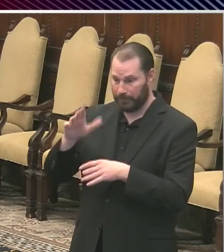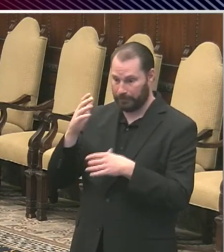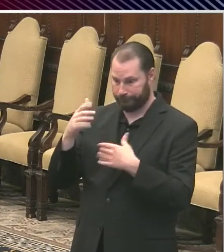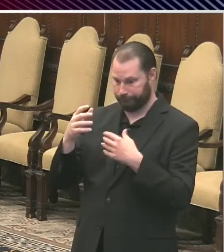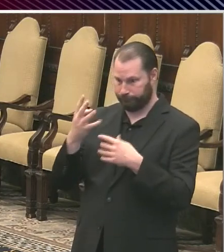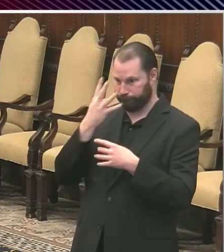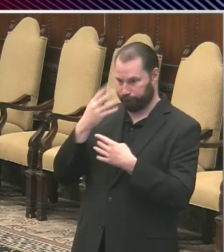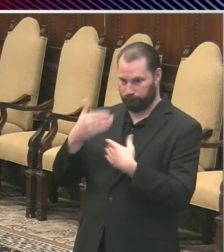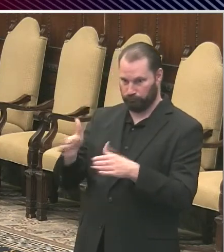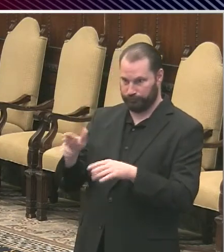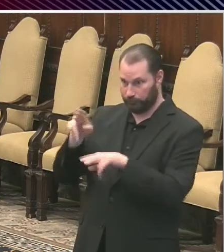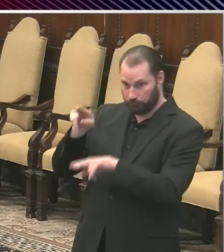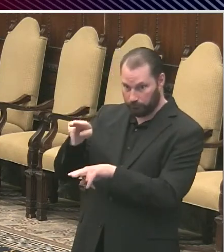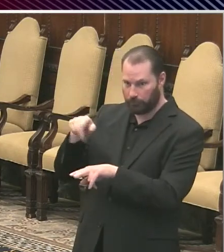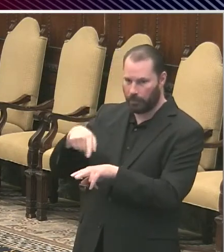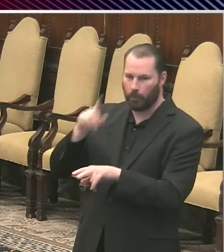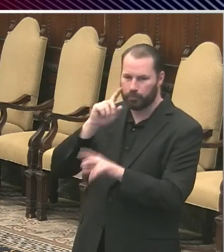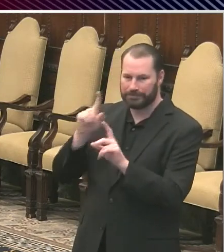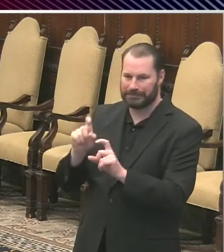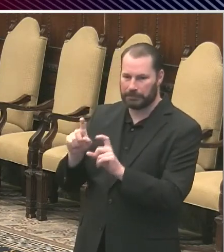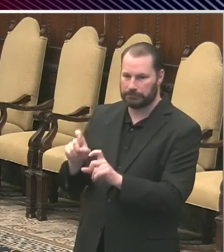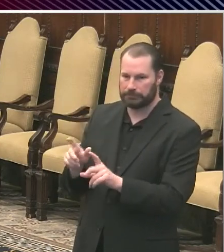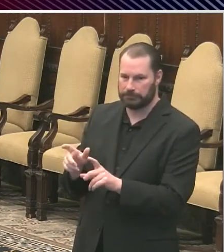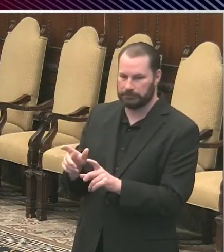facility. Okay, thank you.